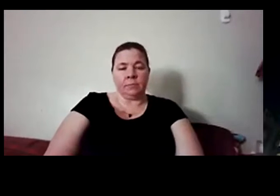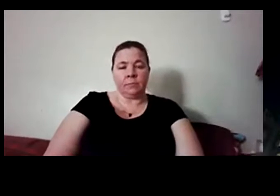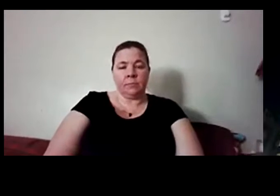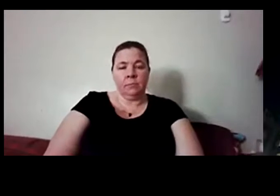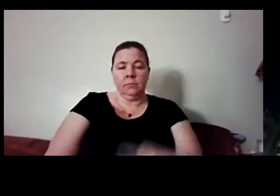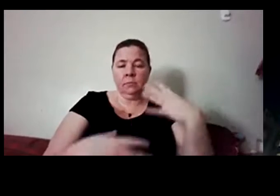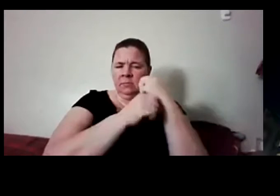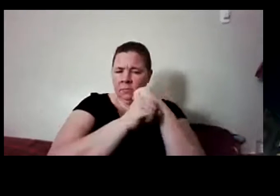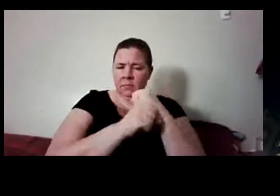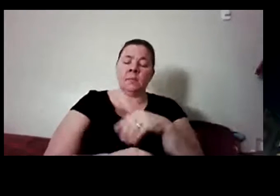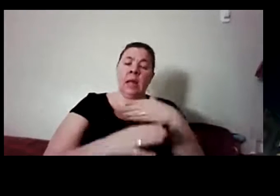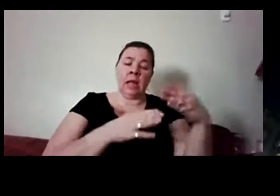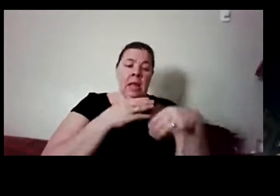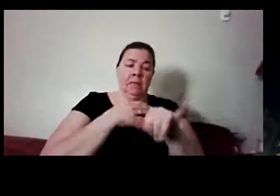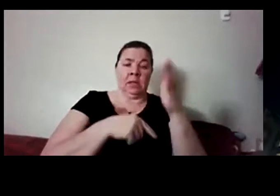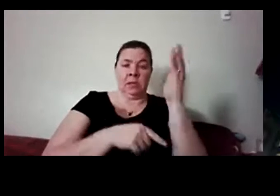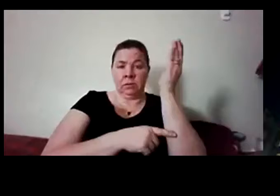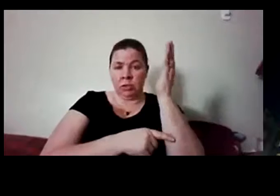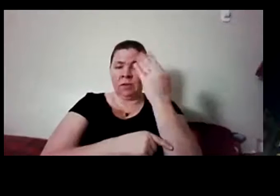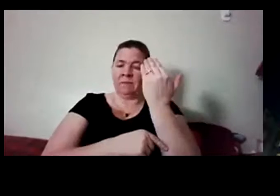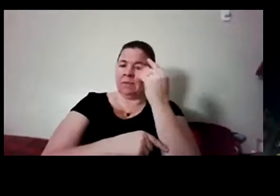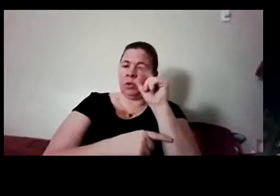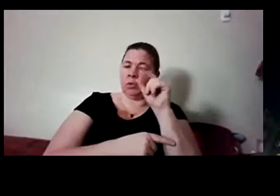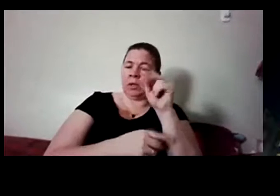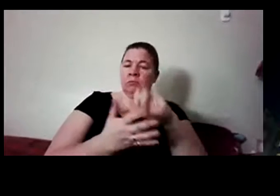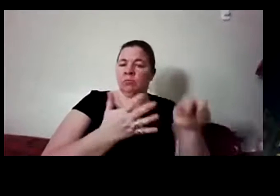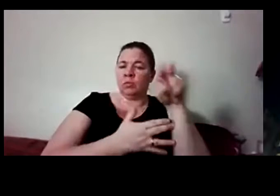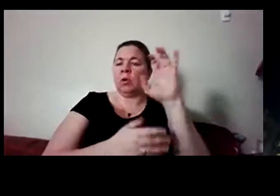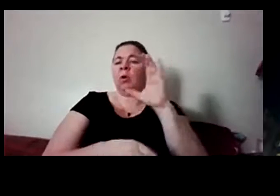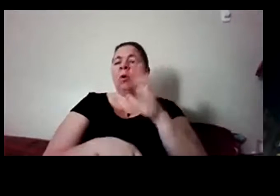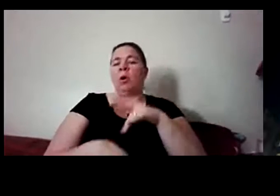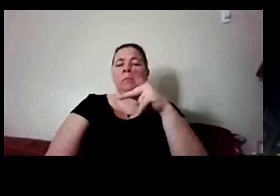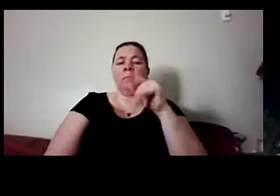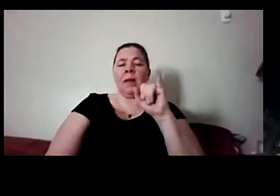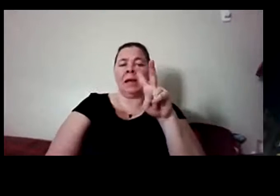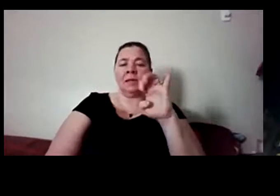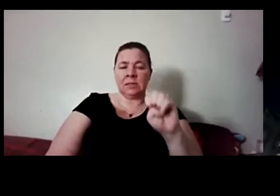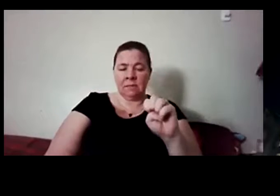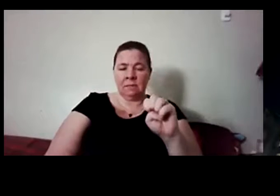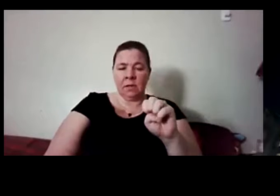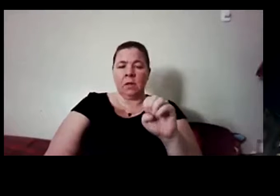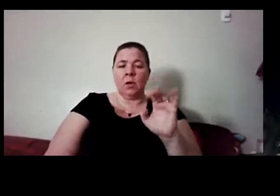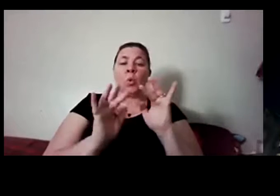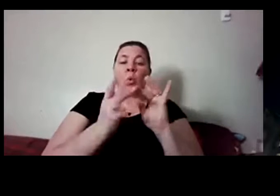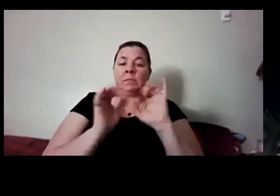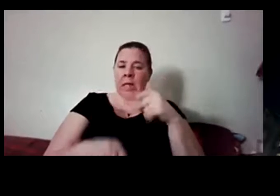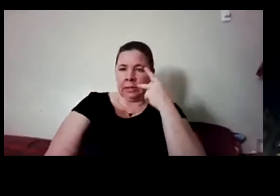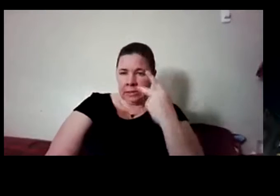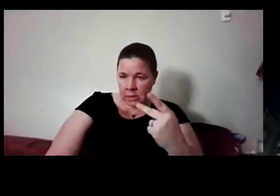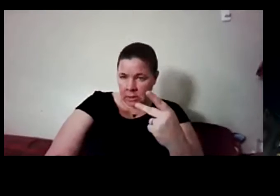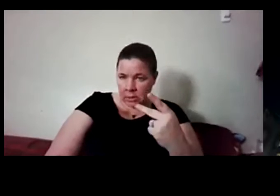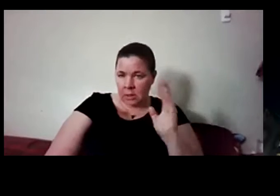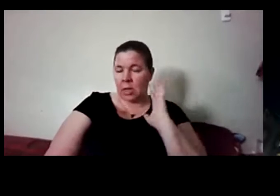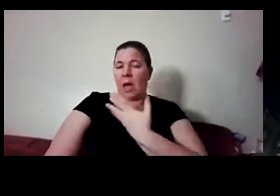So at the end of this presentation, I'm going to give you a 15-20 second tour of our Onpassive website so you can see